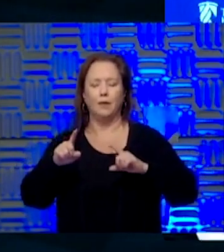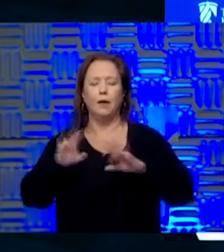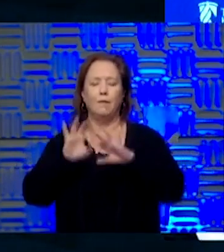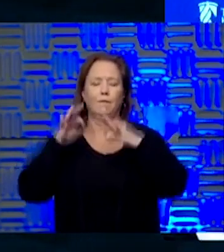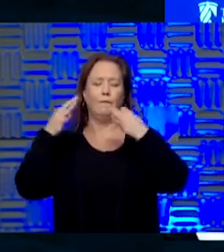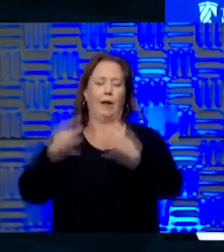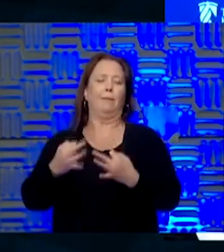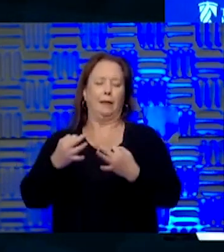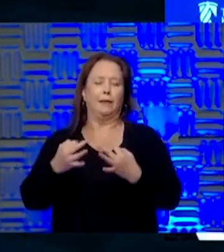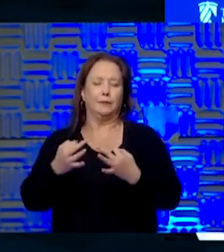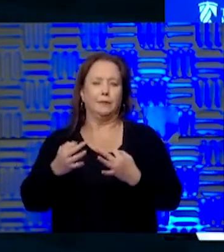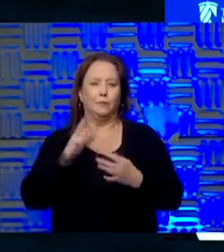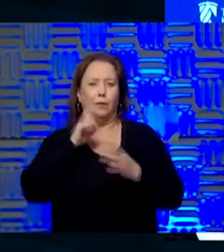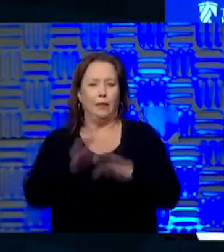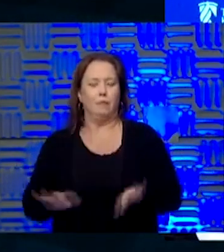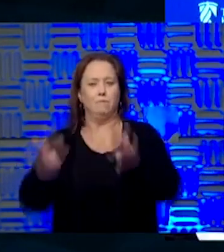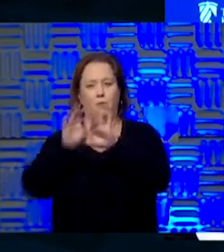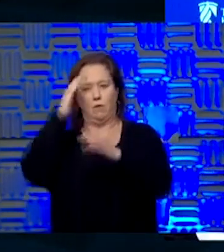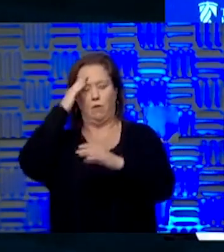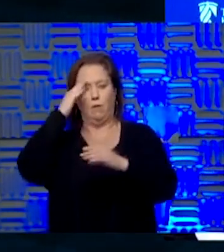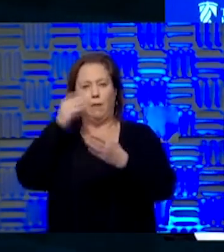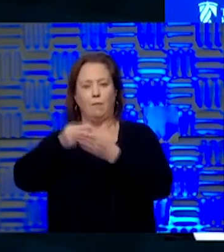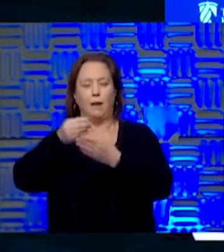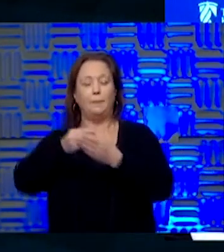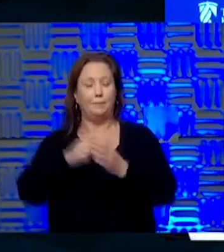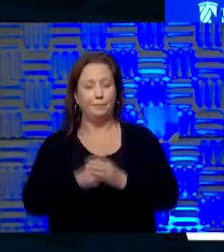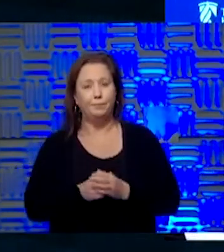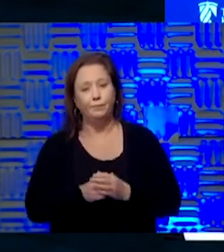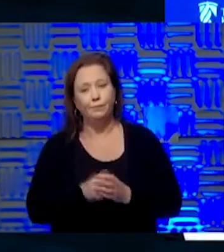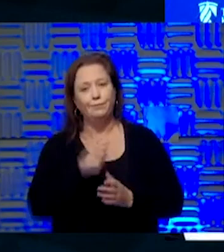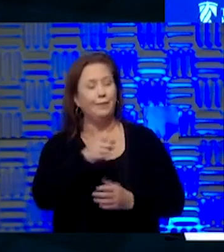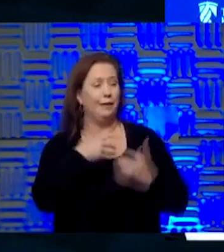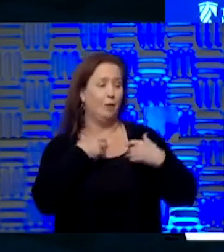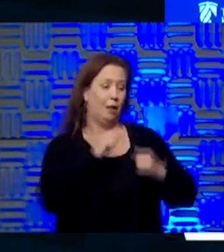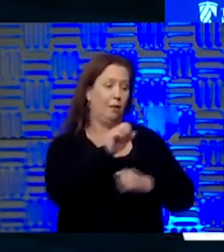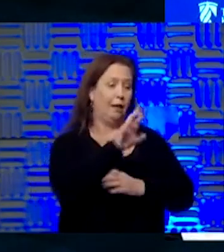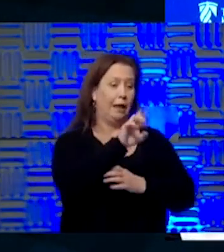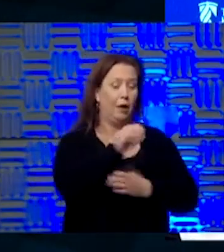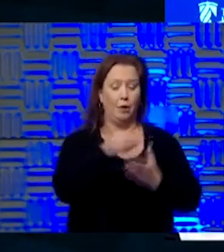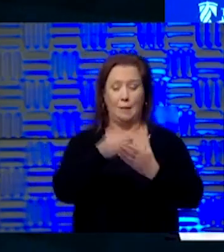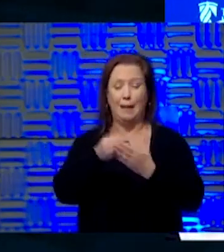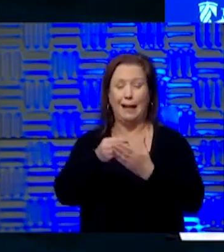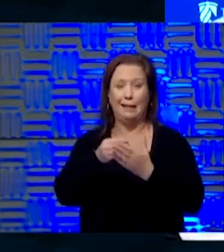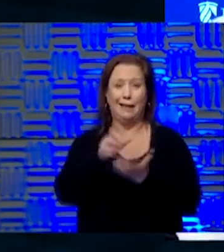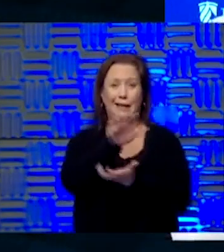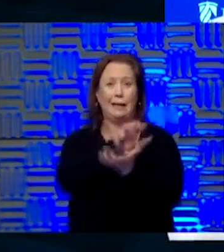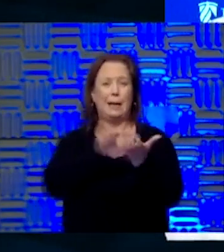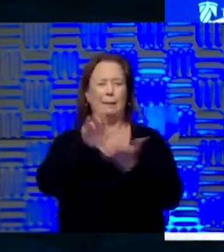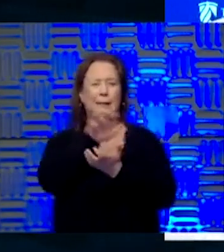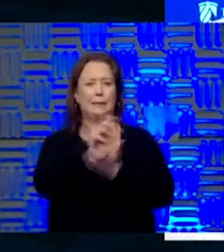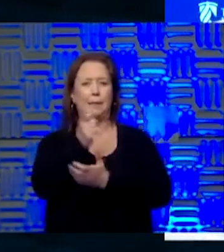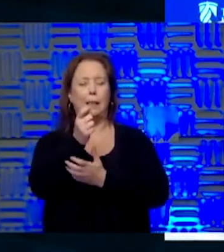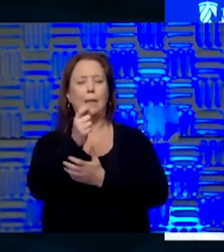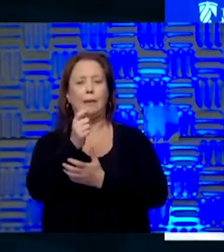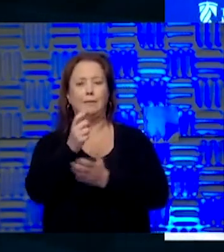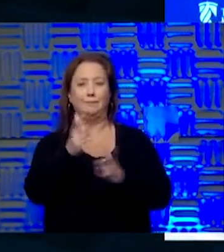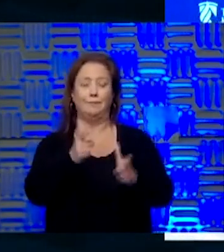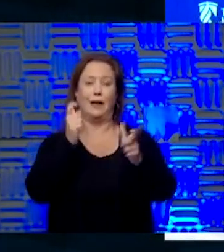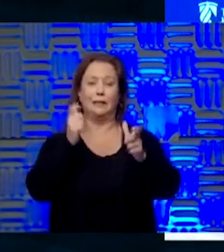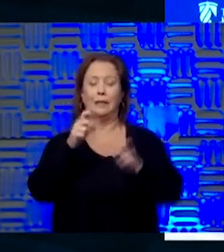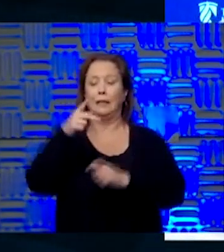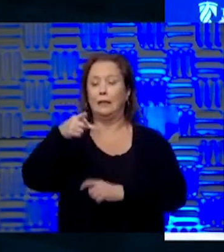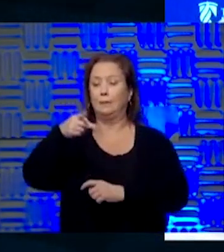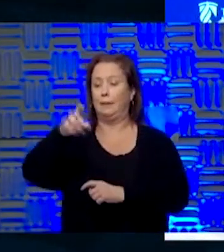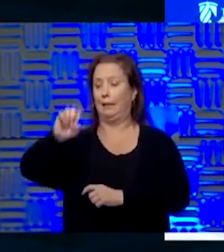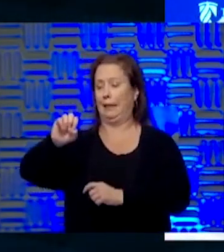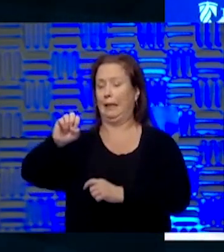and certainly unemployment and healthcare get tangled up pretty fast. So thank you so much for your leadership on those issues. The PPP program is